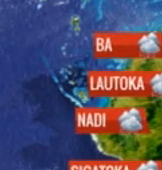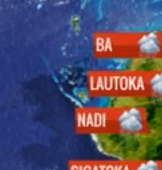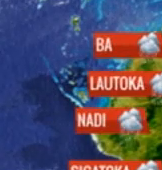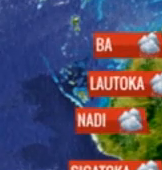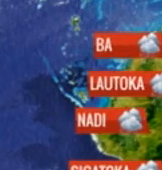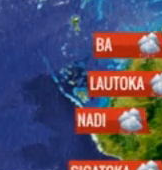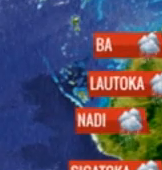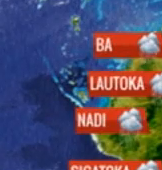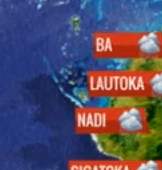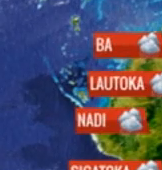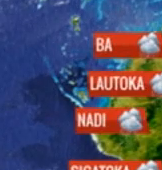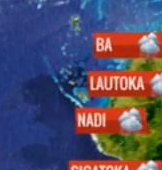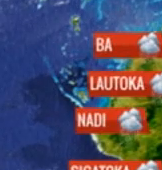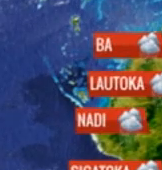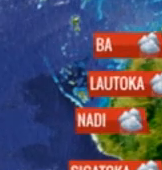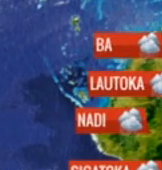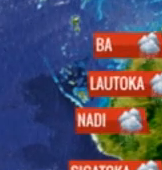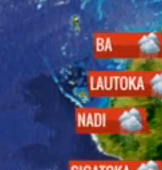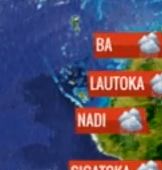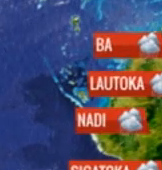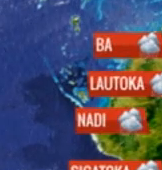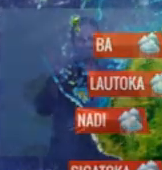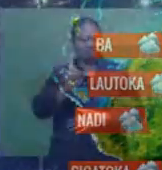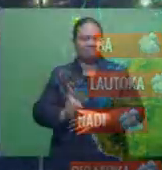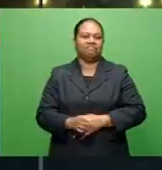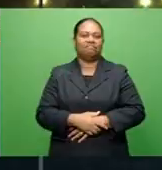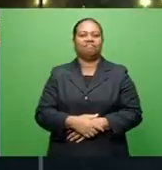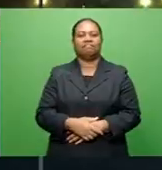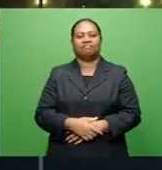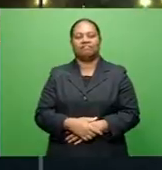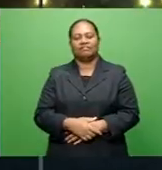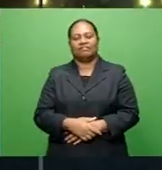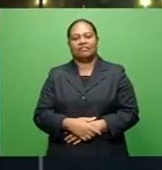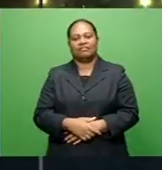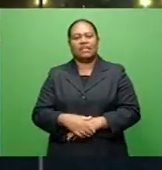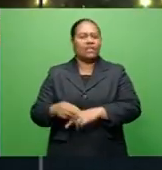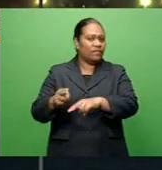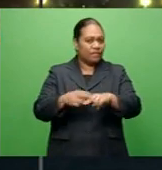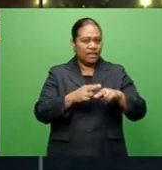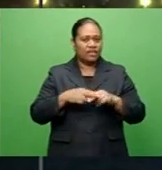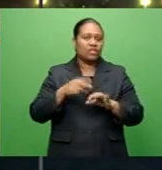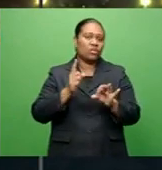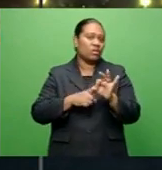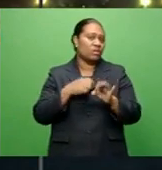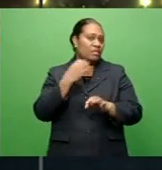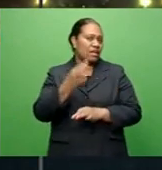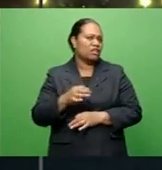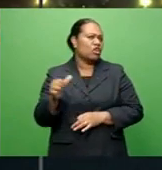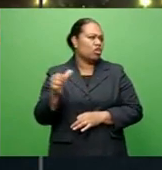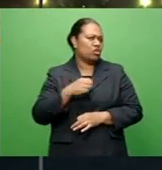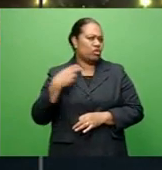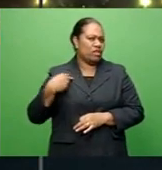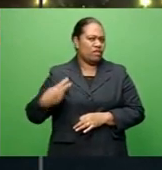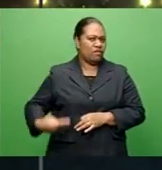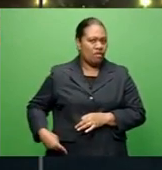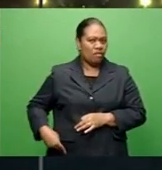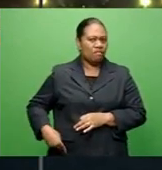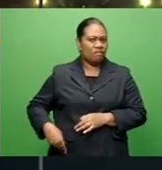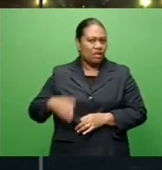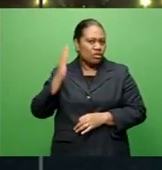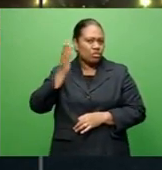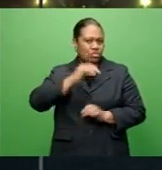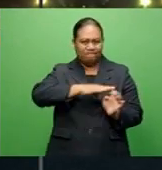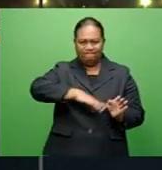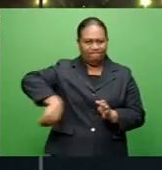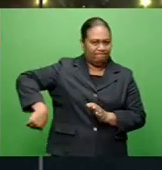is occasional rain with a chance of thunderstorms. In Fijian Pulse, we ask, should the school uniform be scrapped